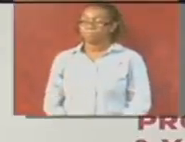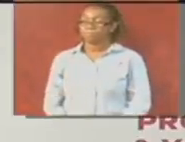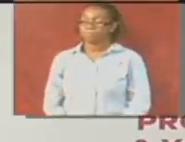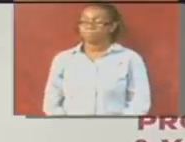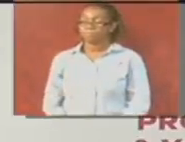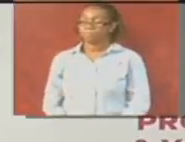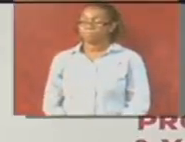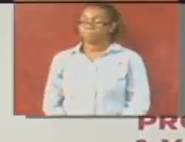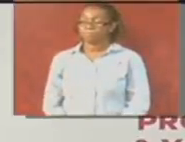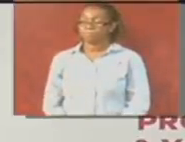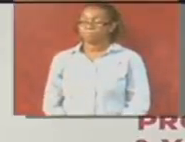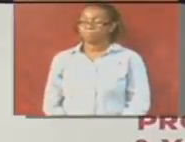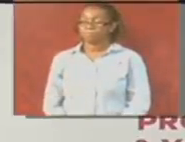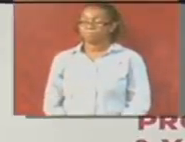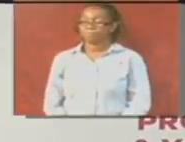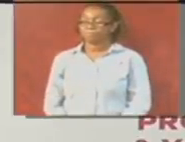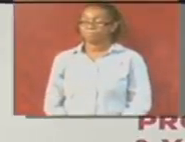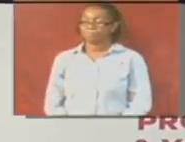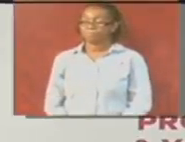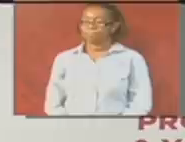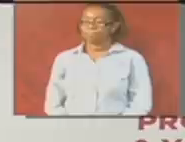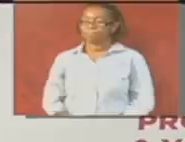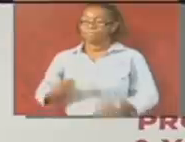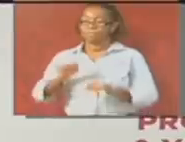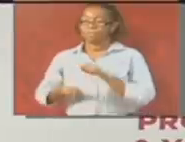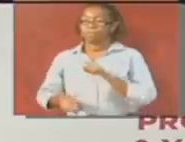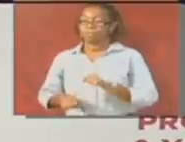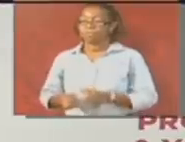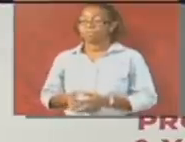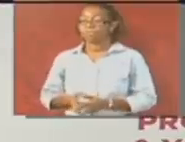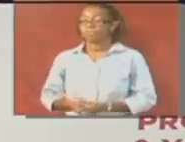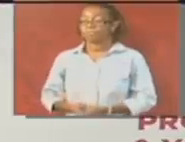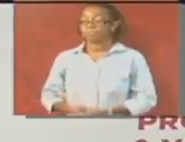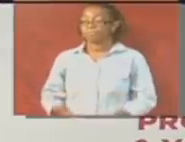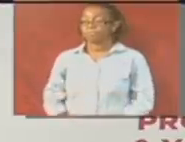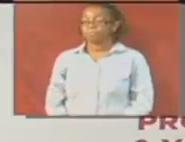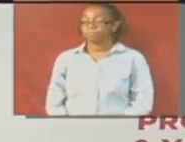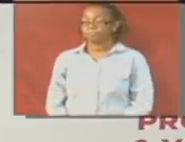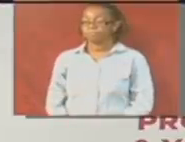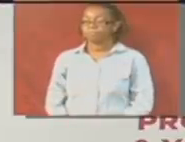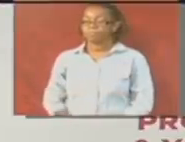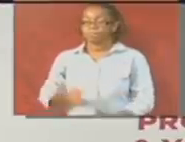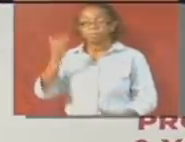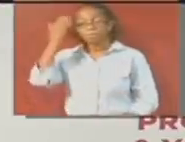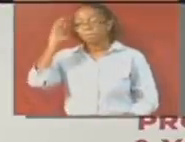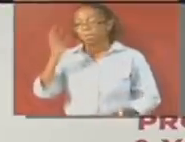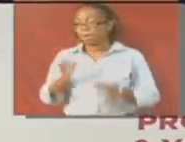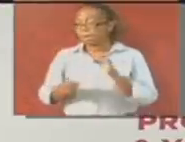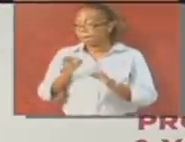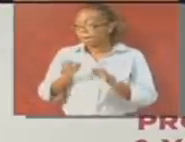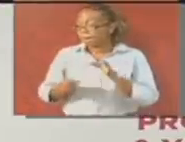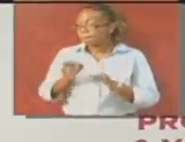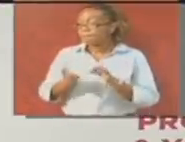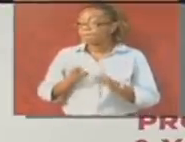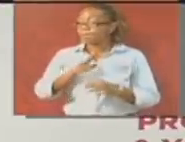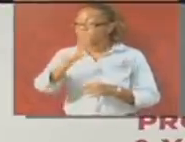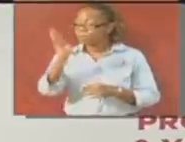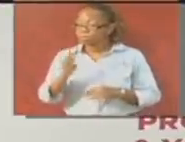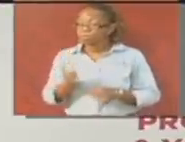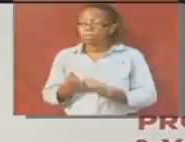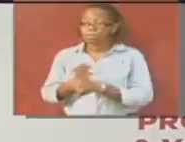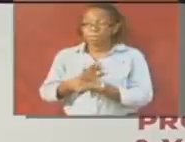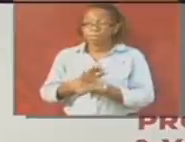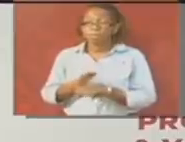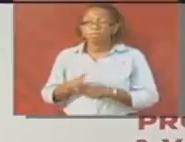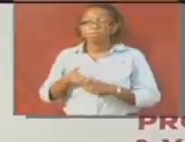So while we cannot yet say that this is an established set of community spread, what